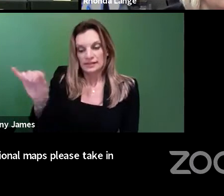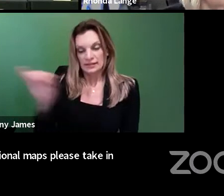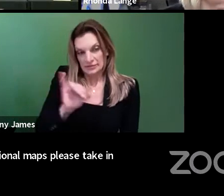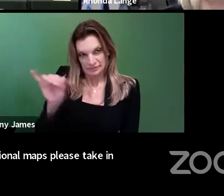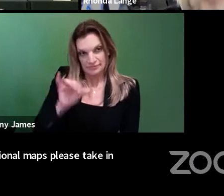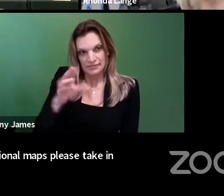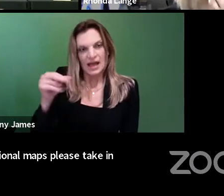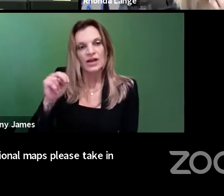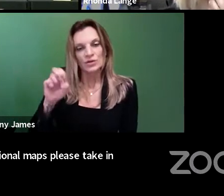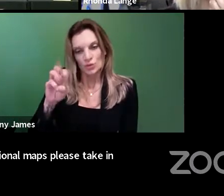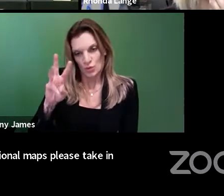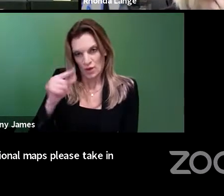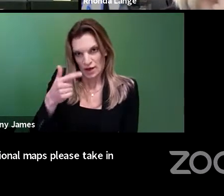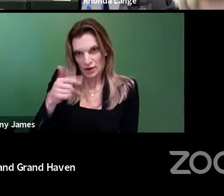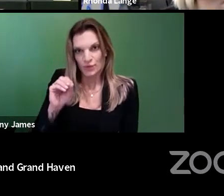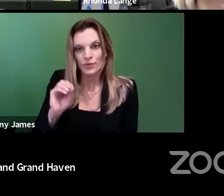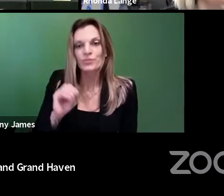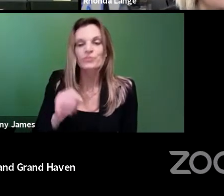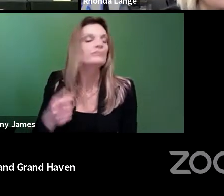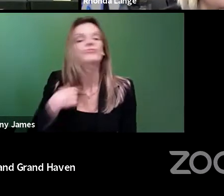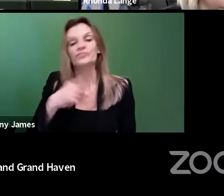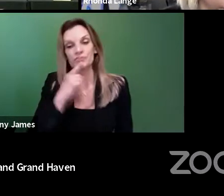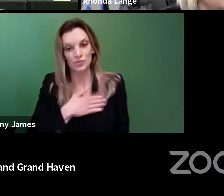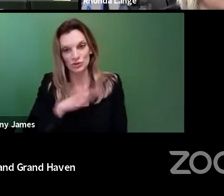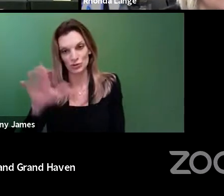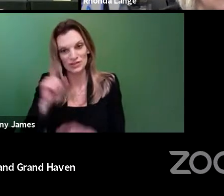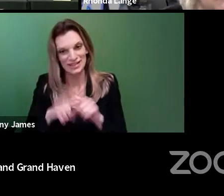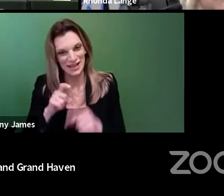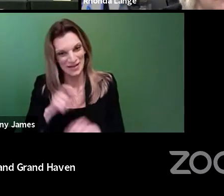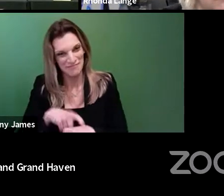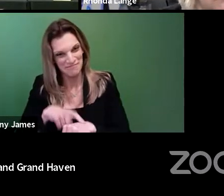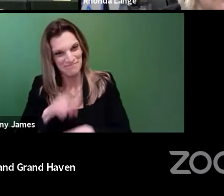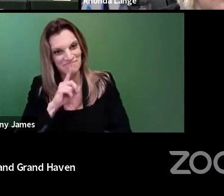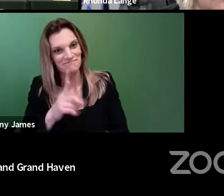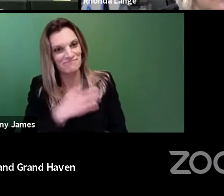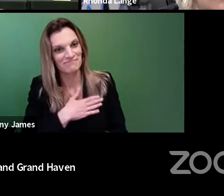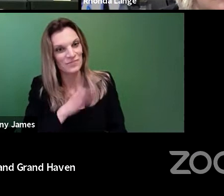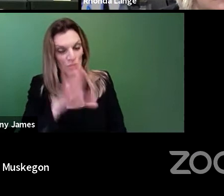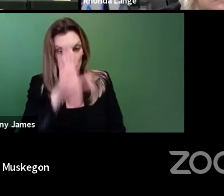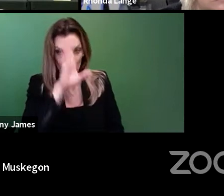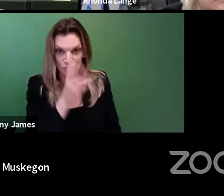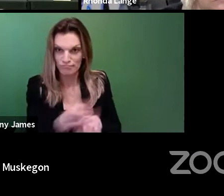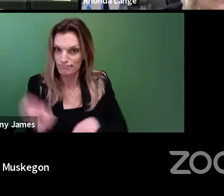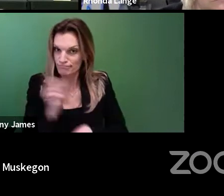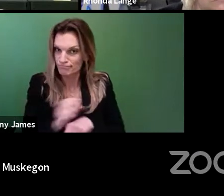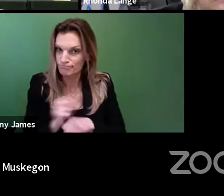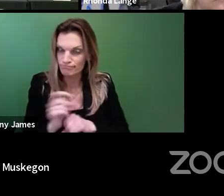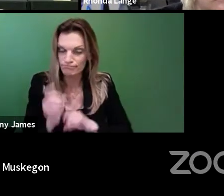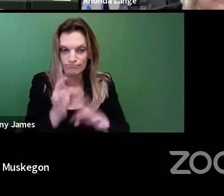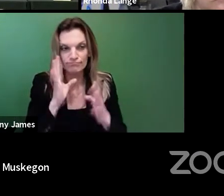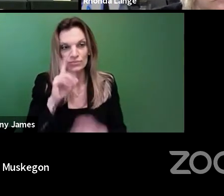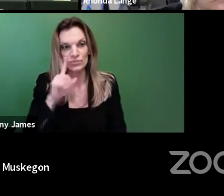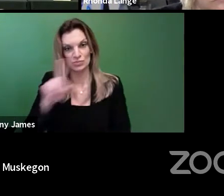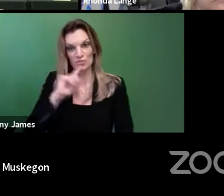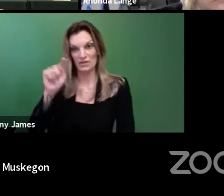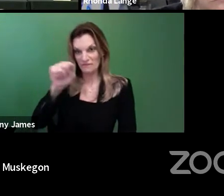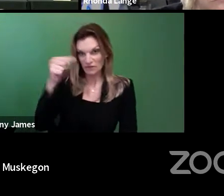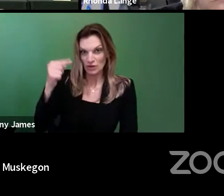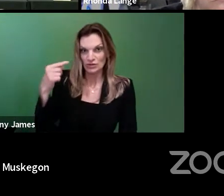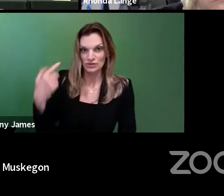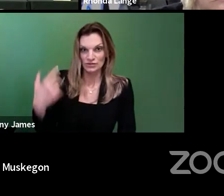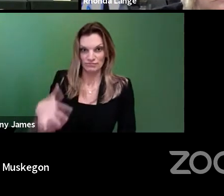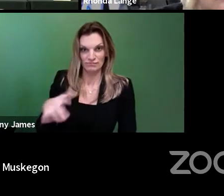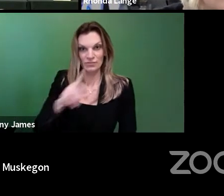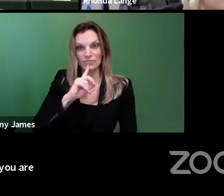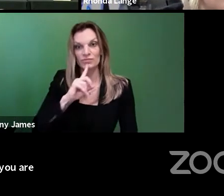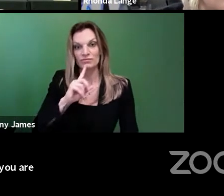and Newaygo. I appreciate your time, and I appreciate what you're doing is unprecedented. You're the first, there will be